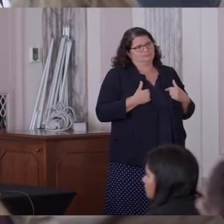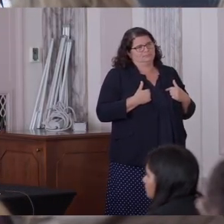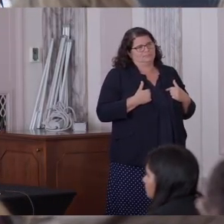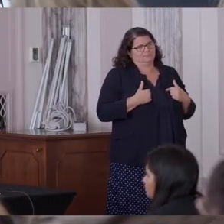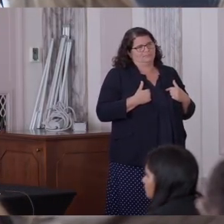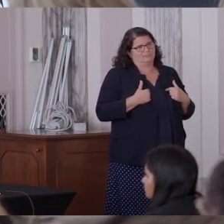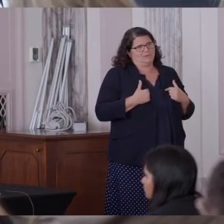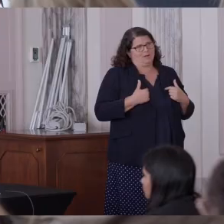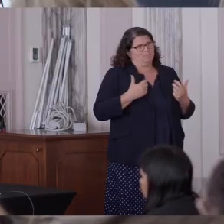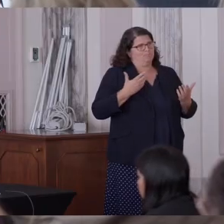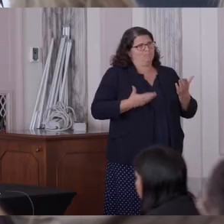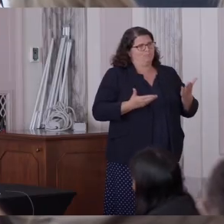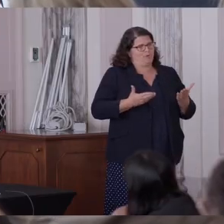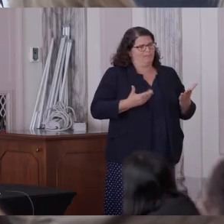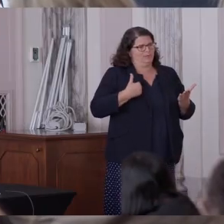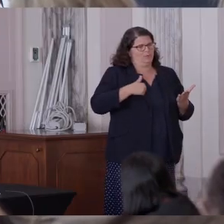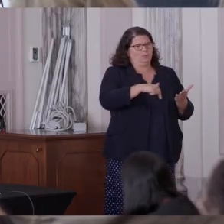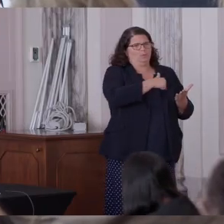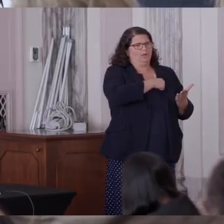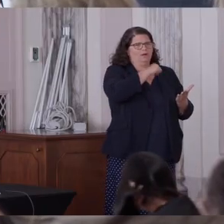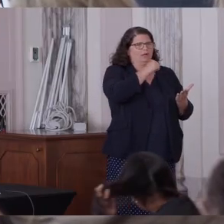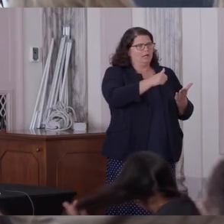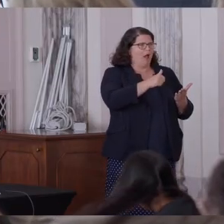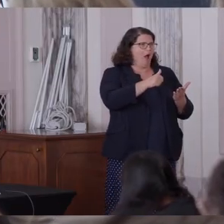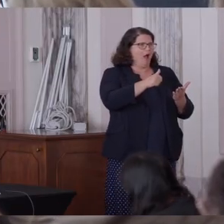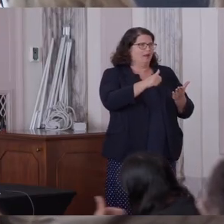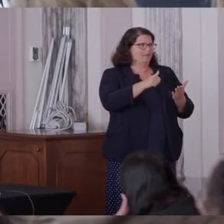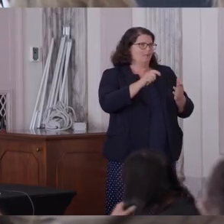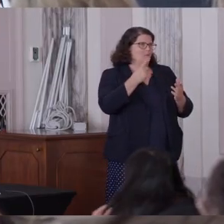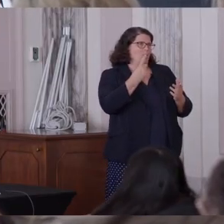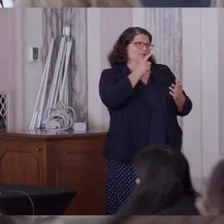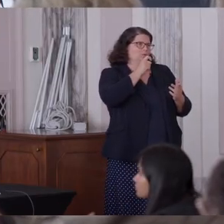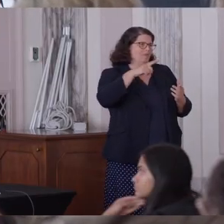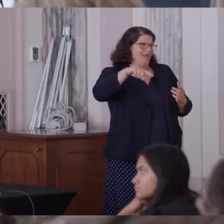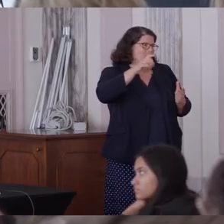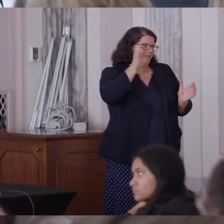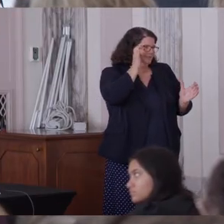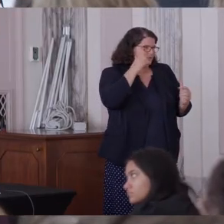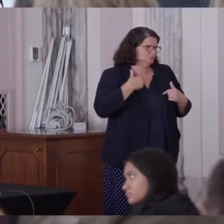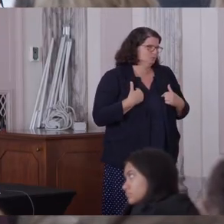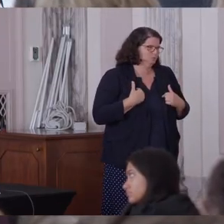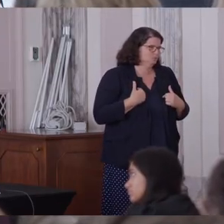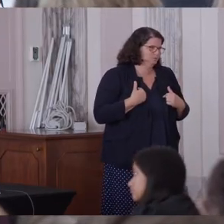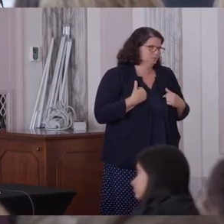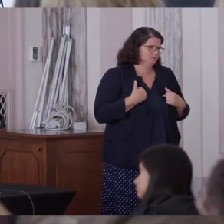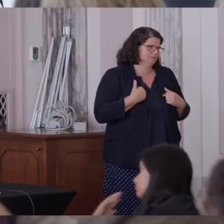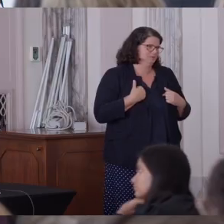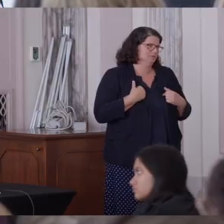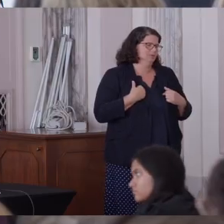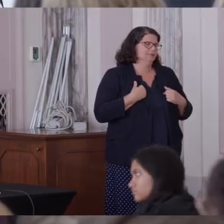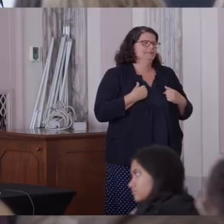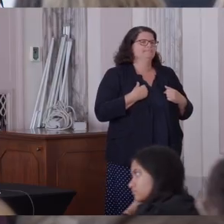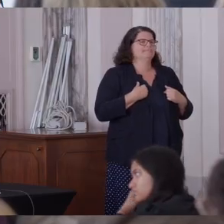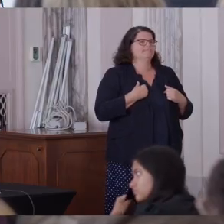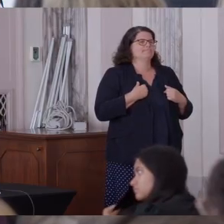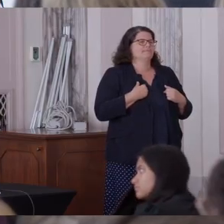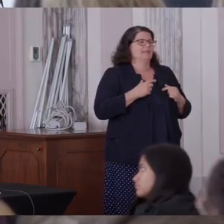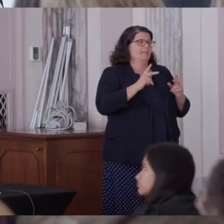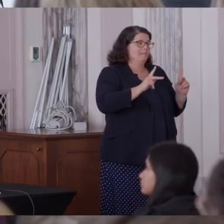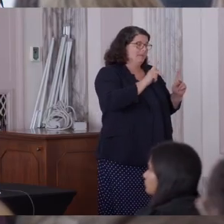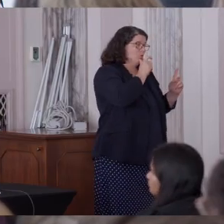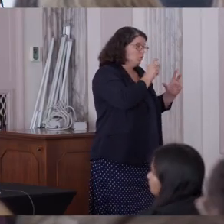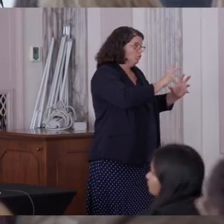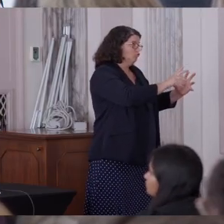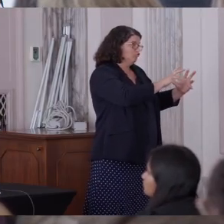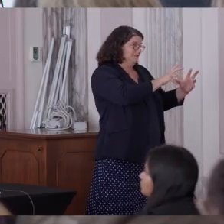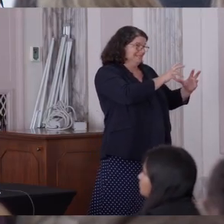the people who are going to be heard most seriously, but the people who are receiving the services,